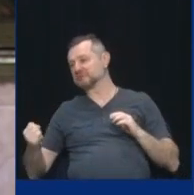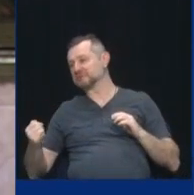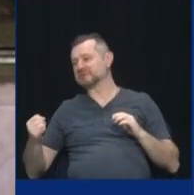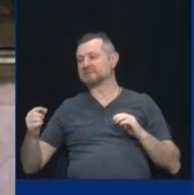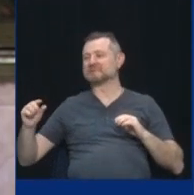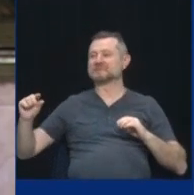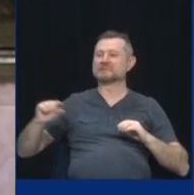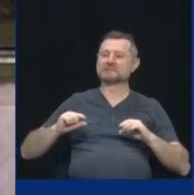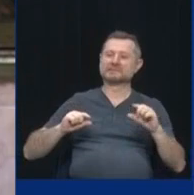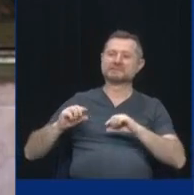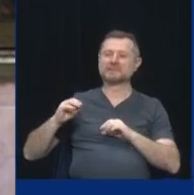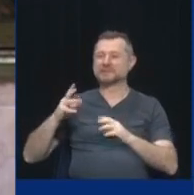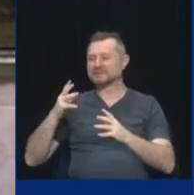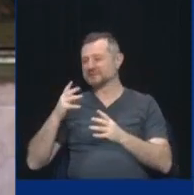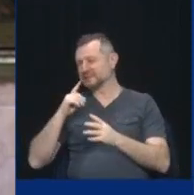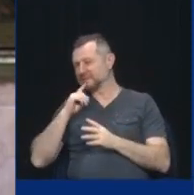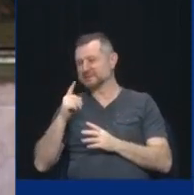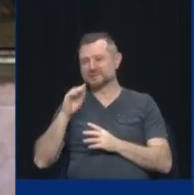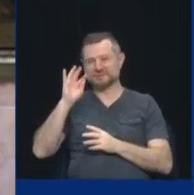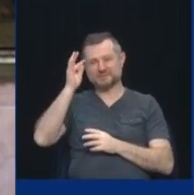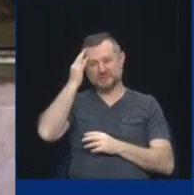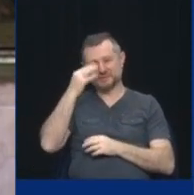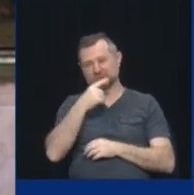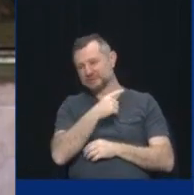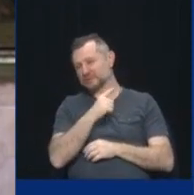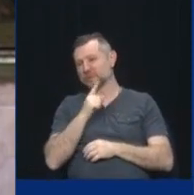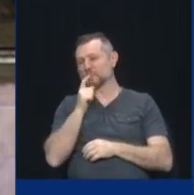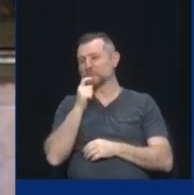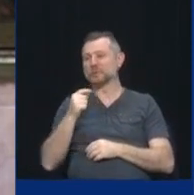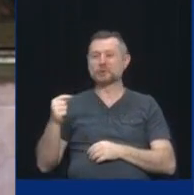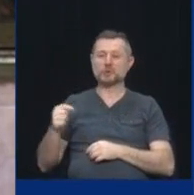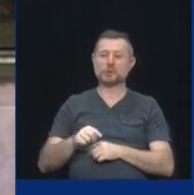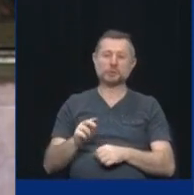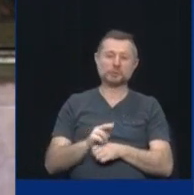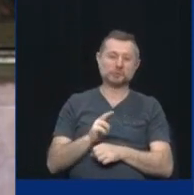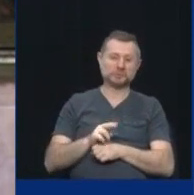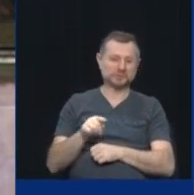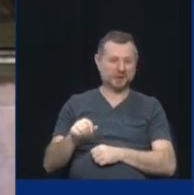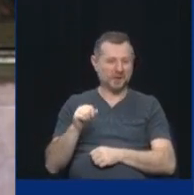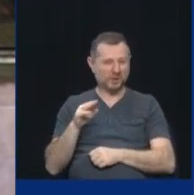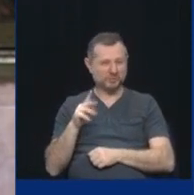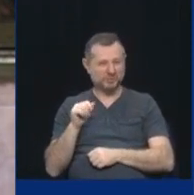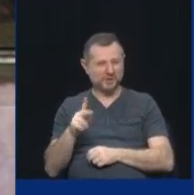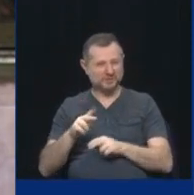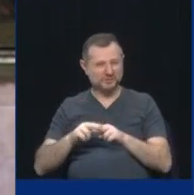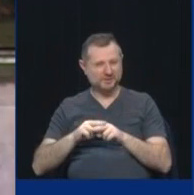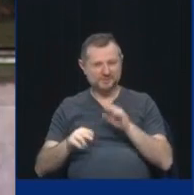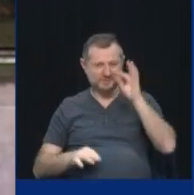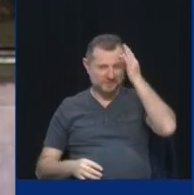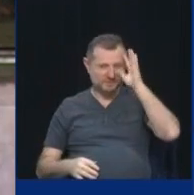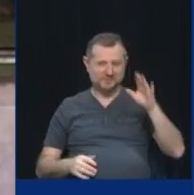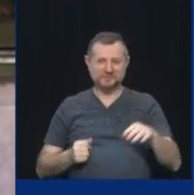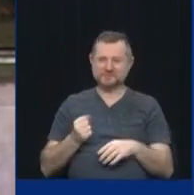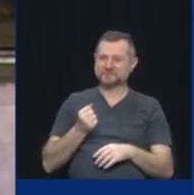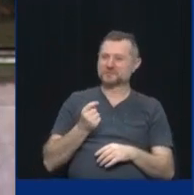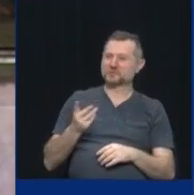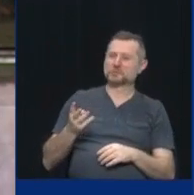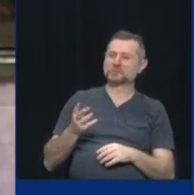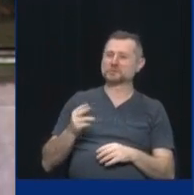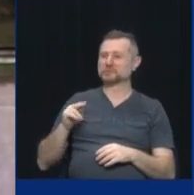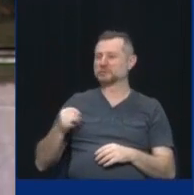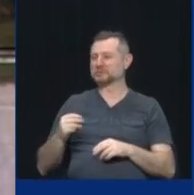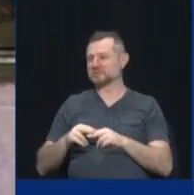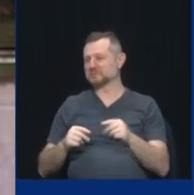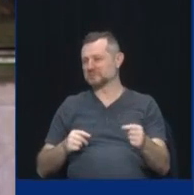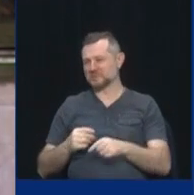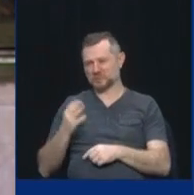Amtrak. It's Amtrak and a few New Jersey transit trains. Why should New York have paid for Gateway? I don't have any